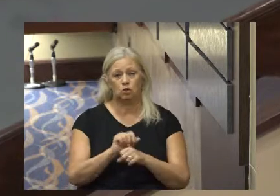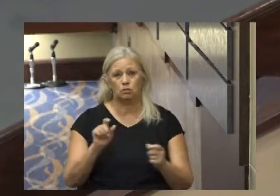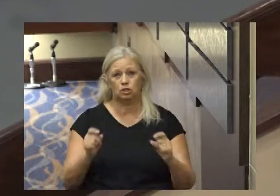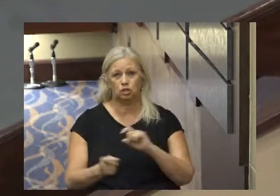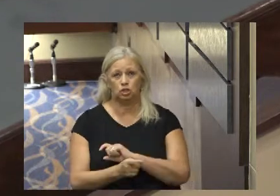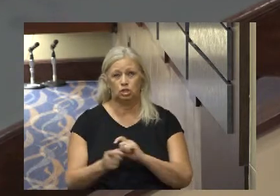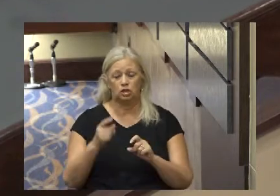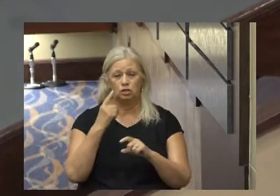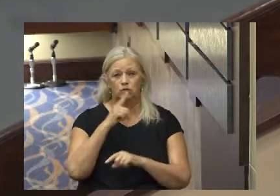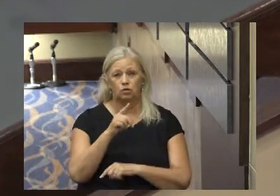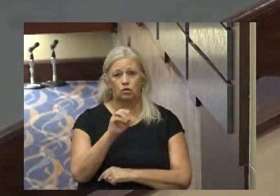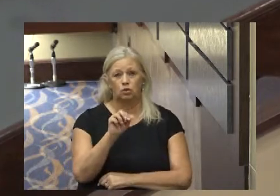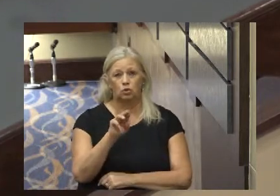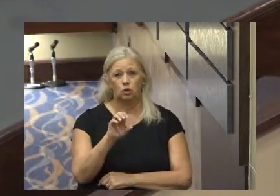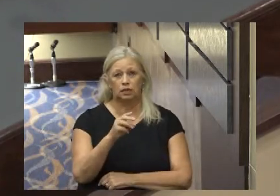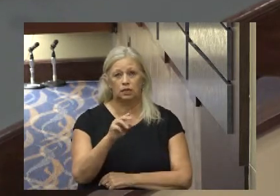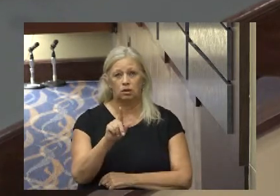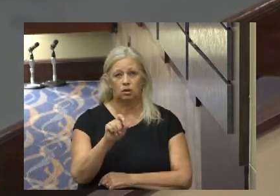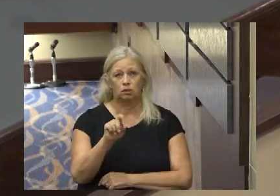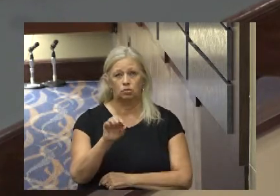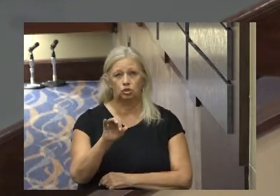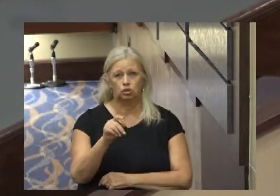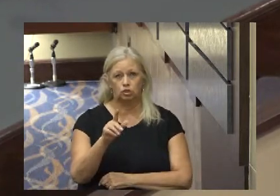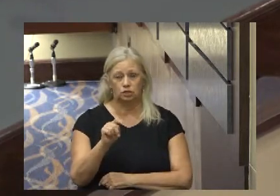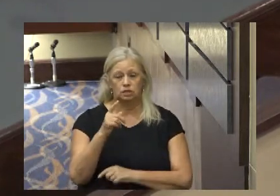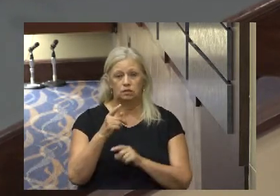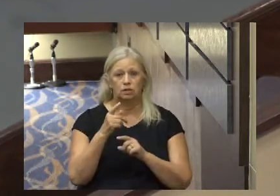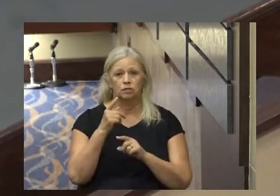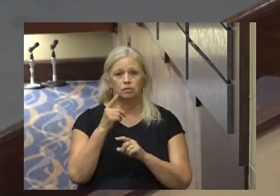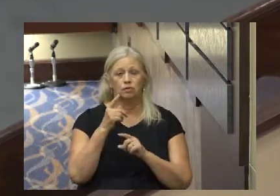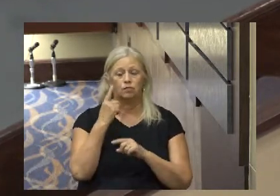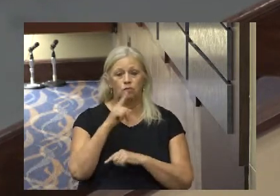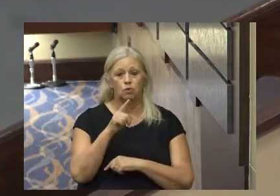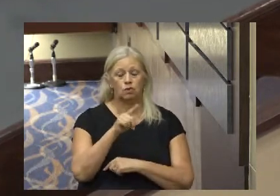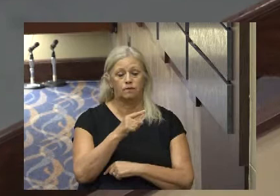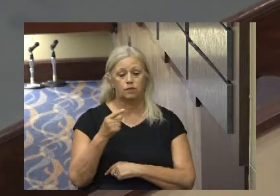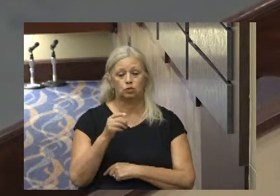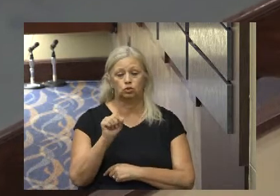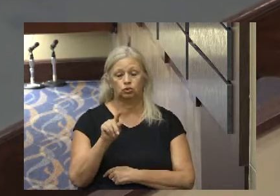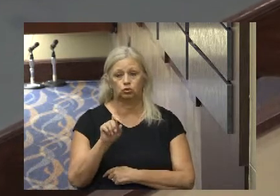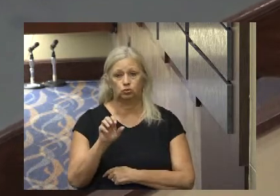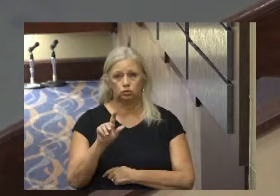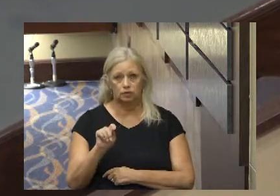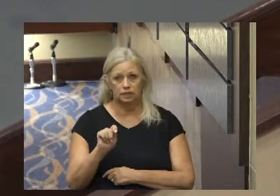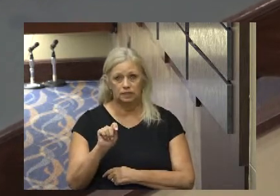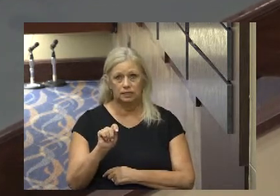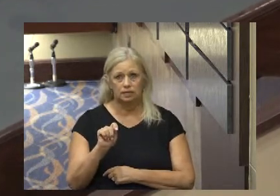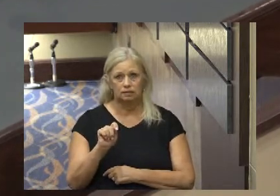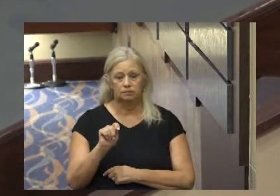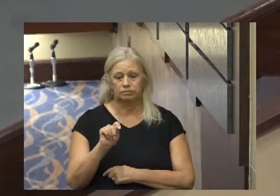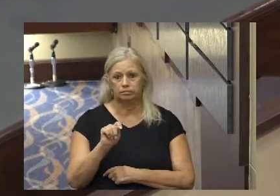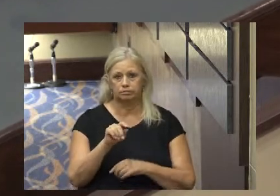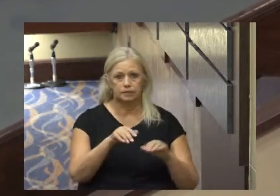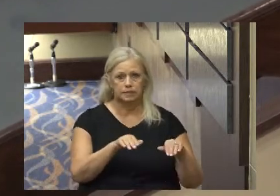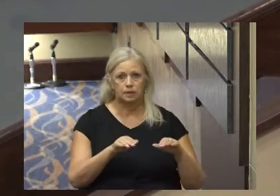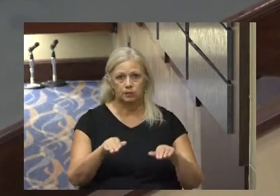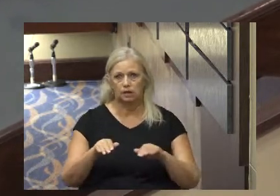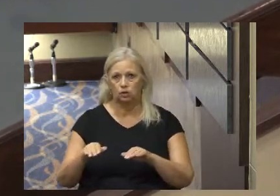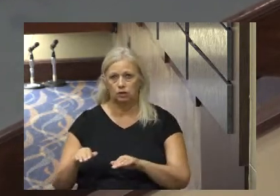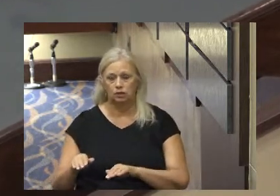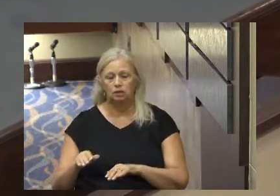of record concerning the remains from First Street Cemetery. So as you may recall, this project dates back to 2008, which